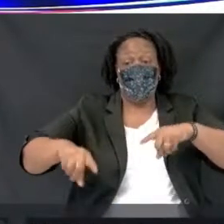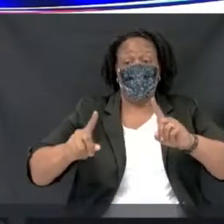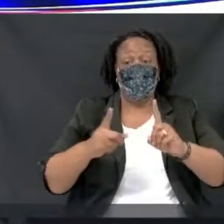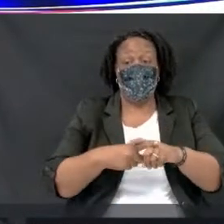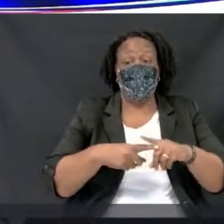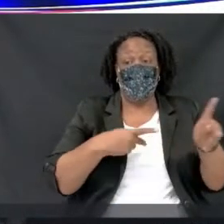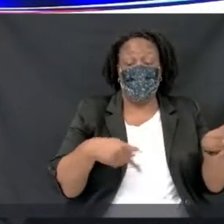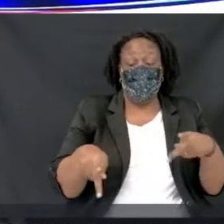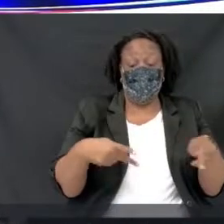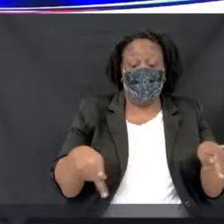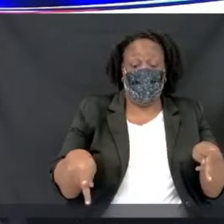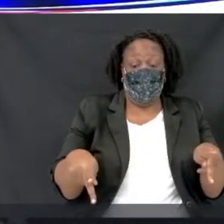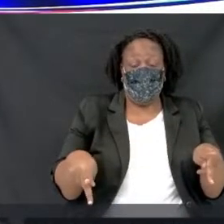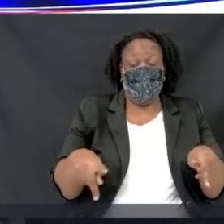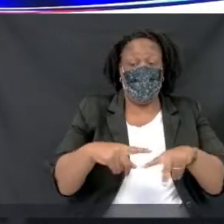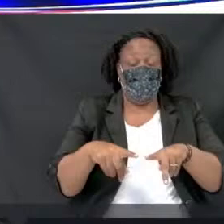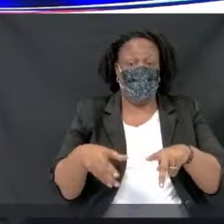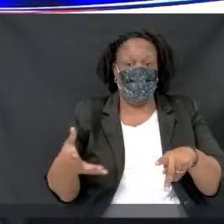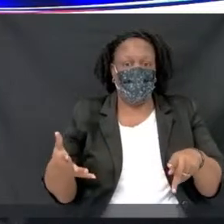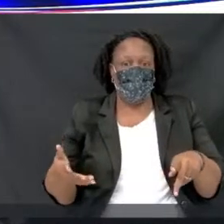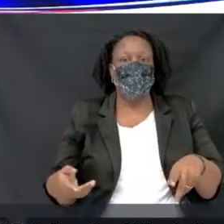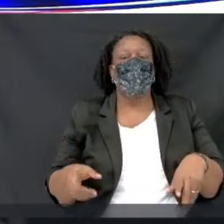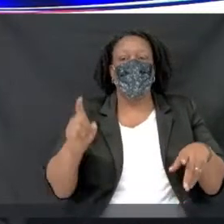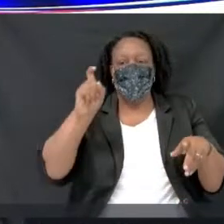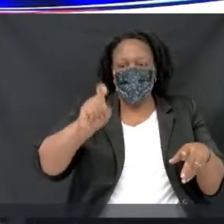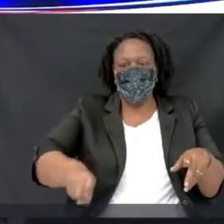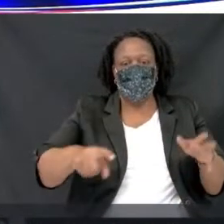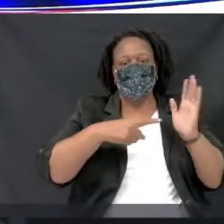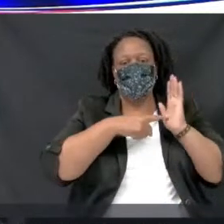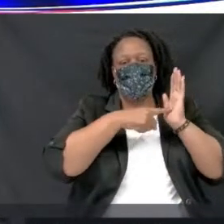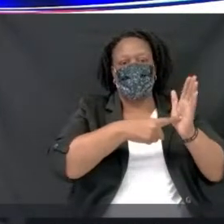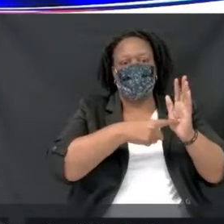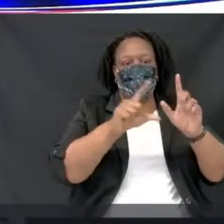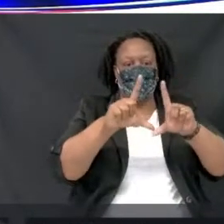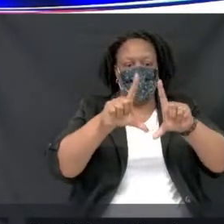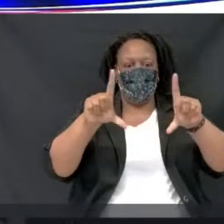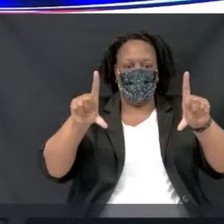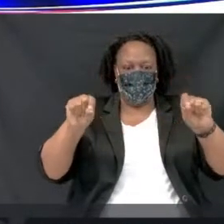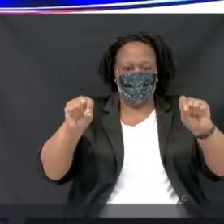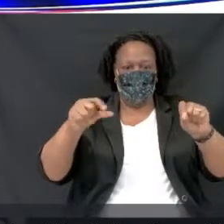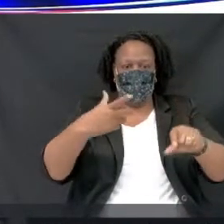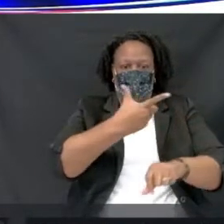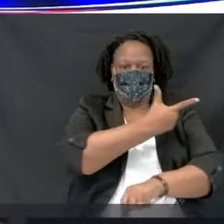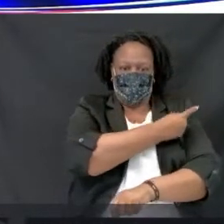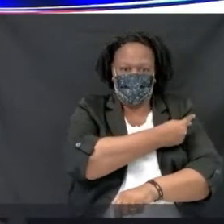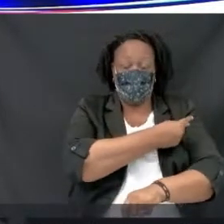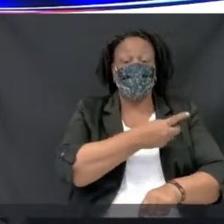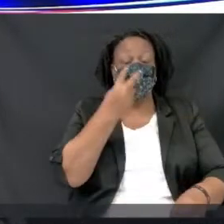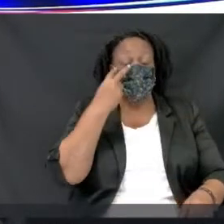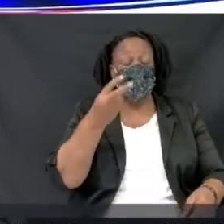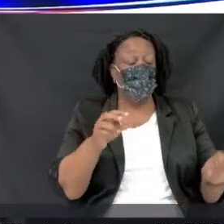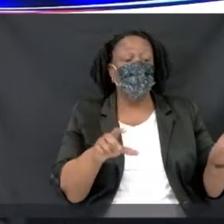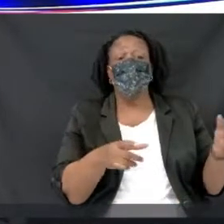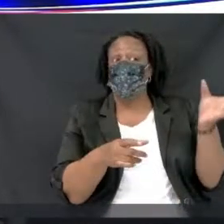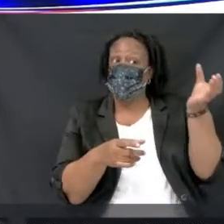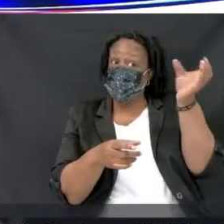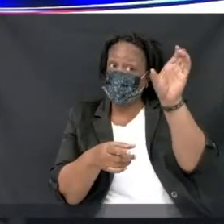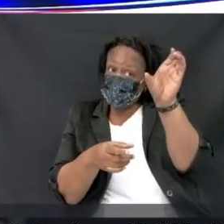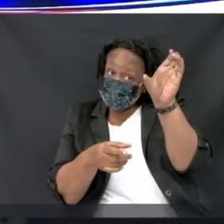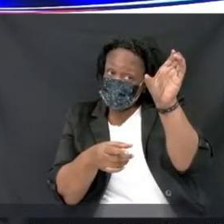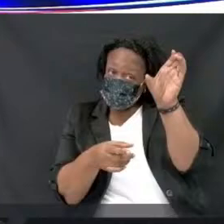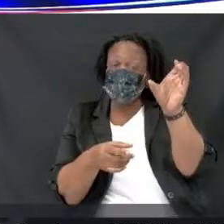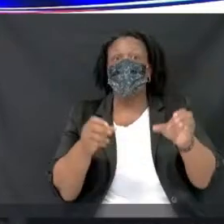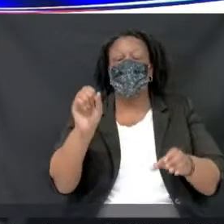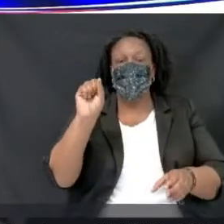entry, where their contact details will be recorded. We expect that organizers will take responsibility for